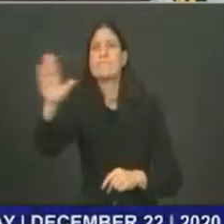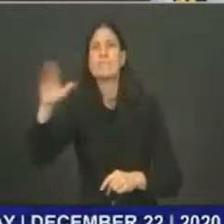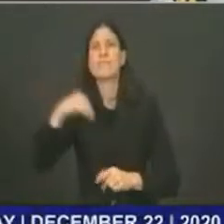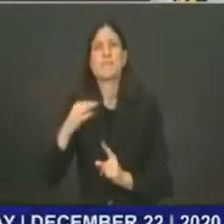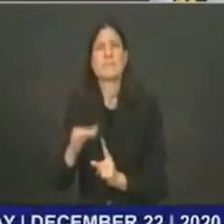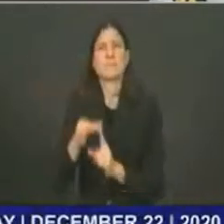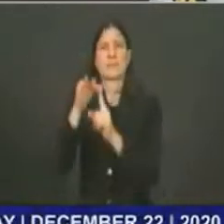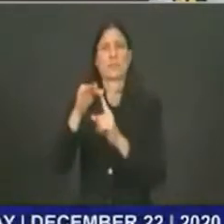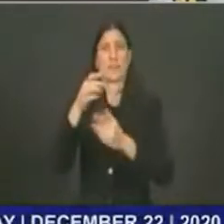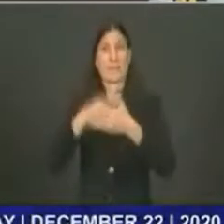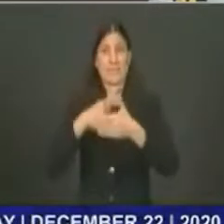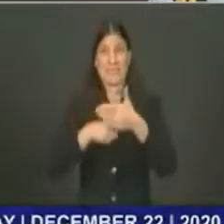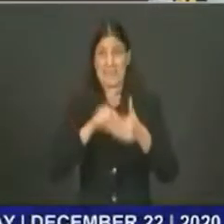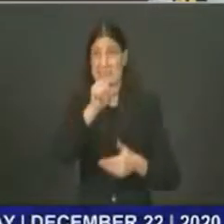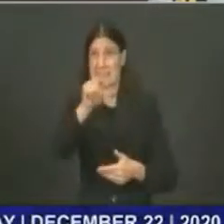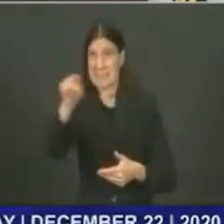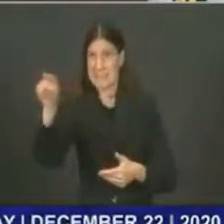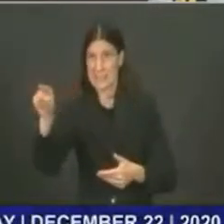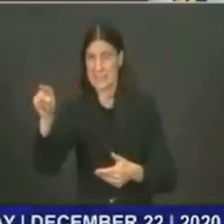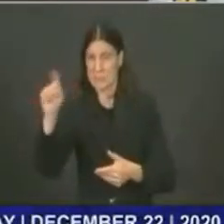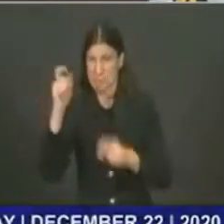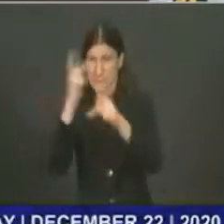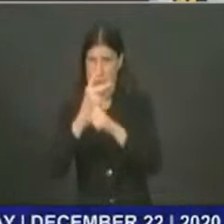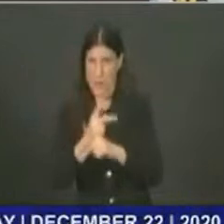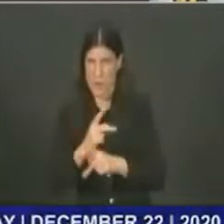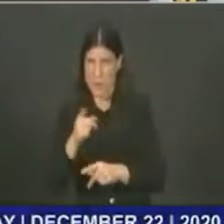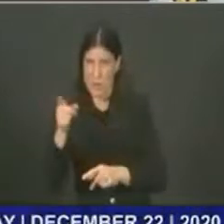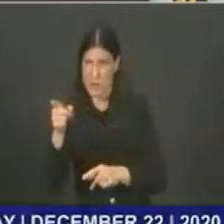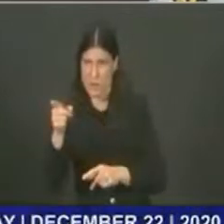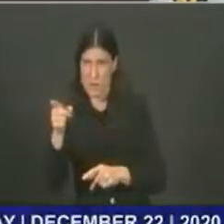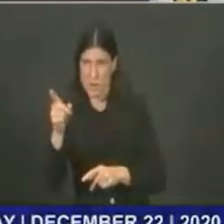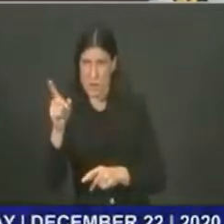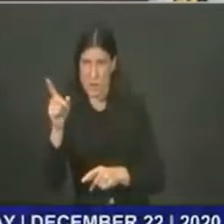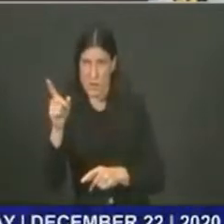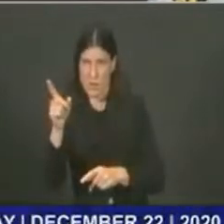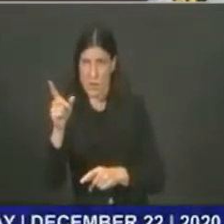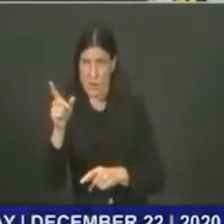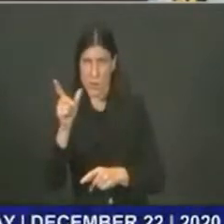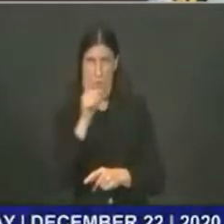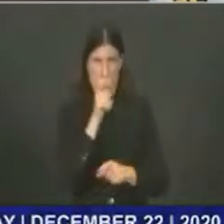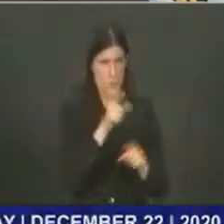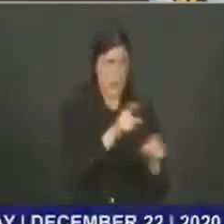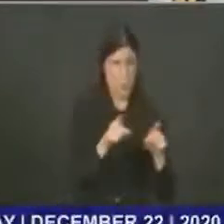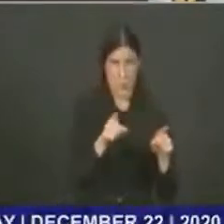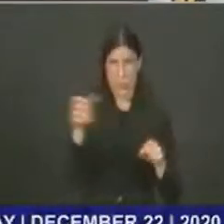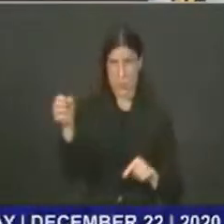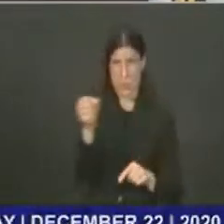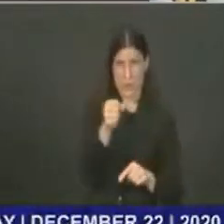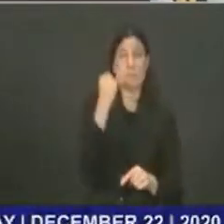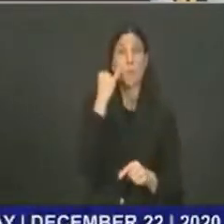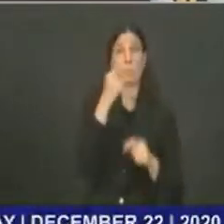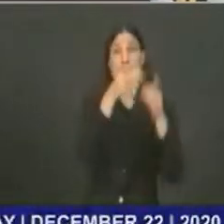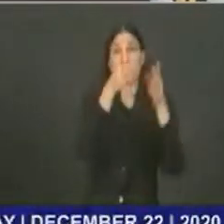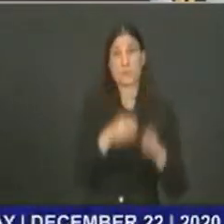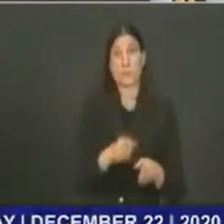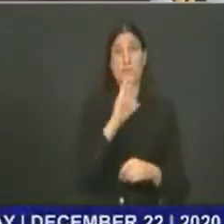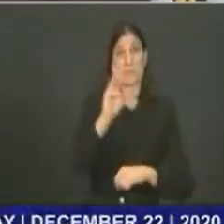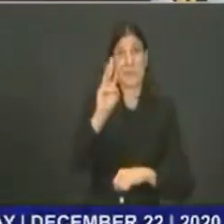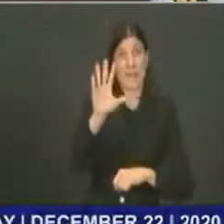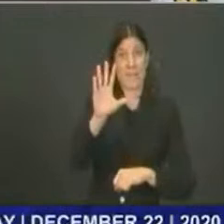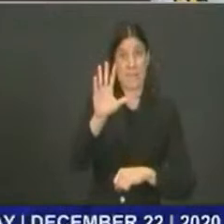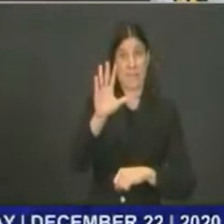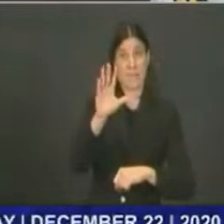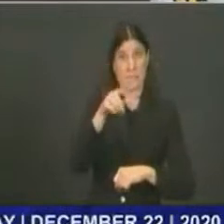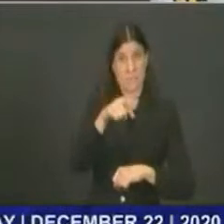second phase. So the timing may be aligned. We want to make sure that we continue to be thoughtful in how we're doing it, making sure seniors that